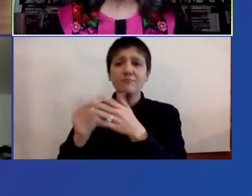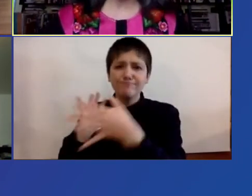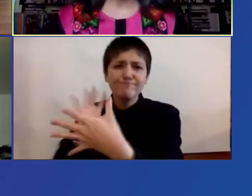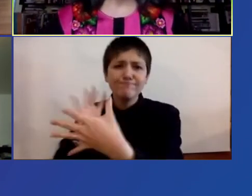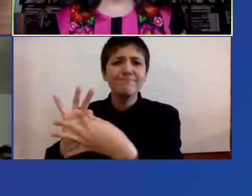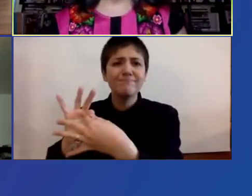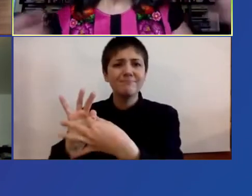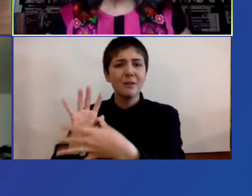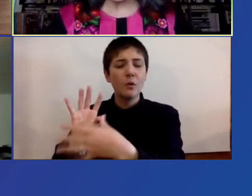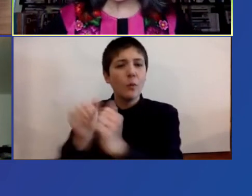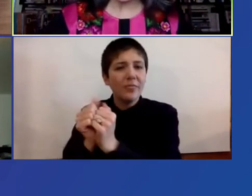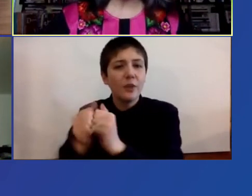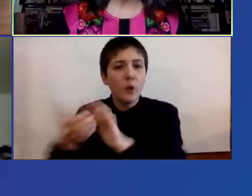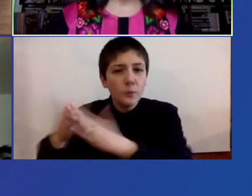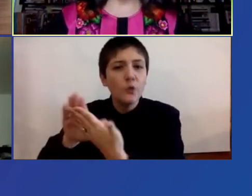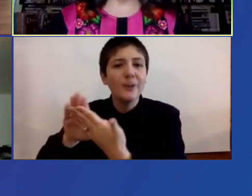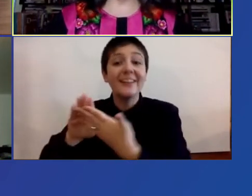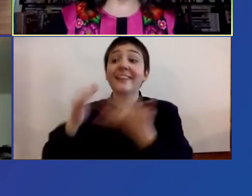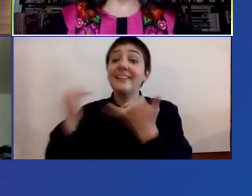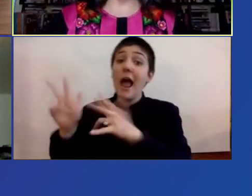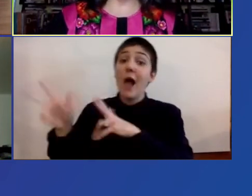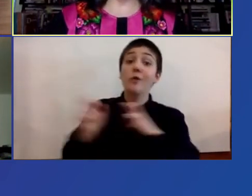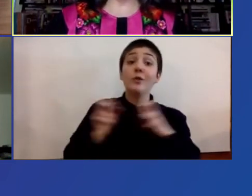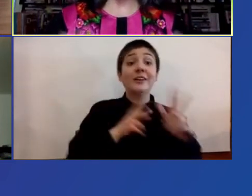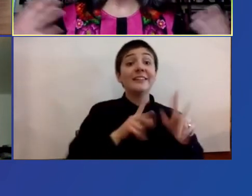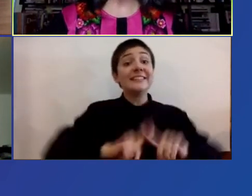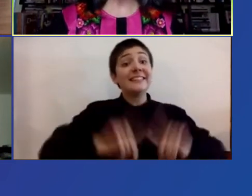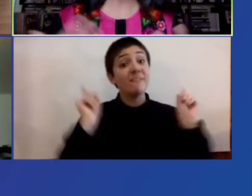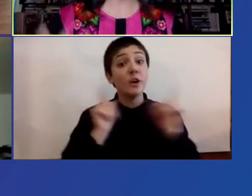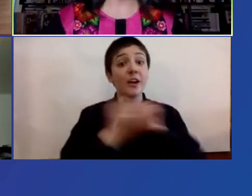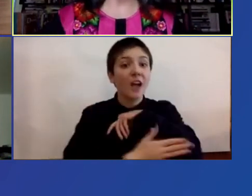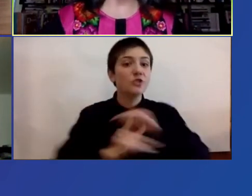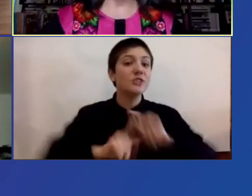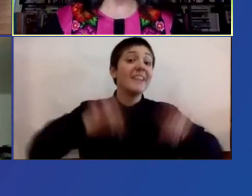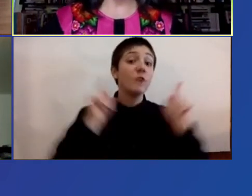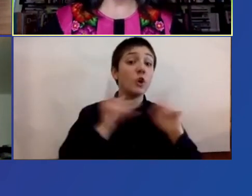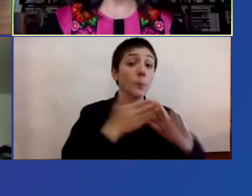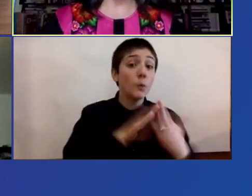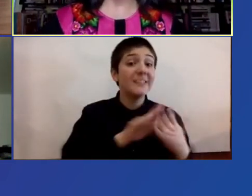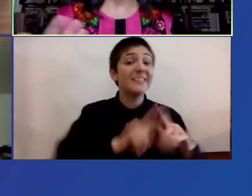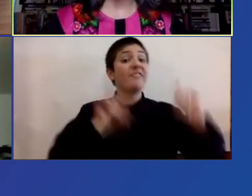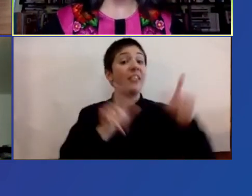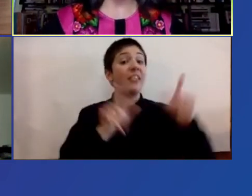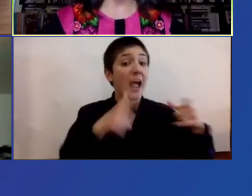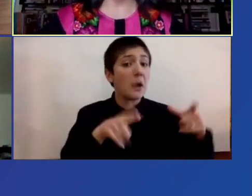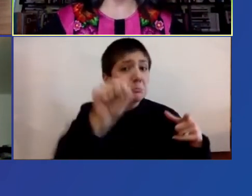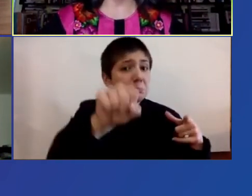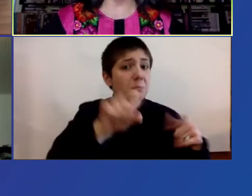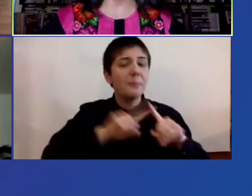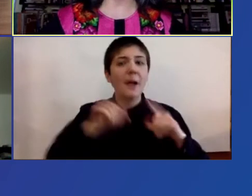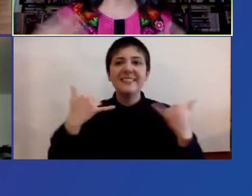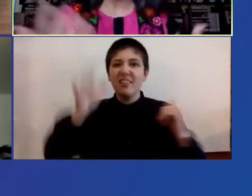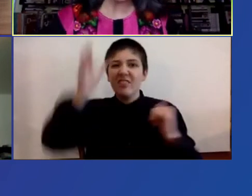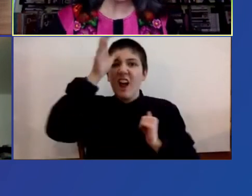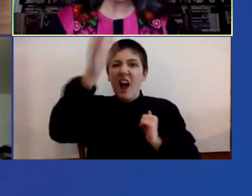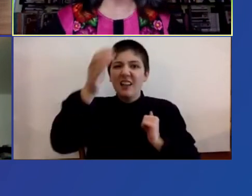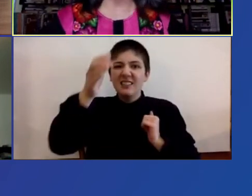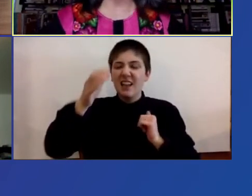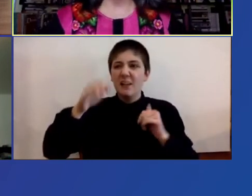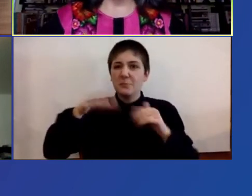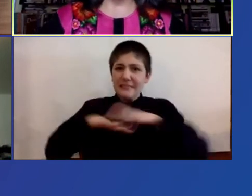different country, in a different language, but you're still creating and sharing that purpose of